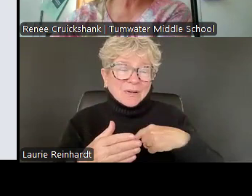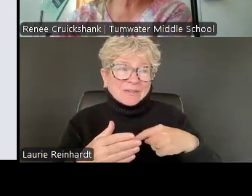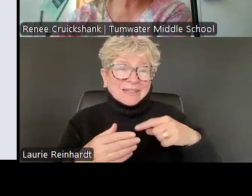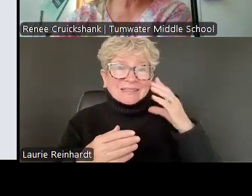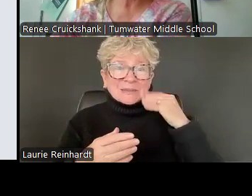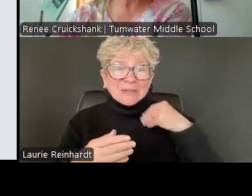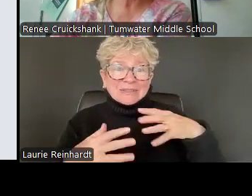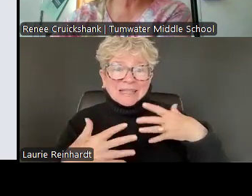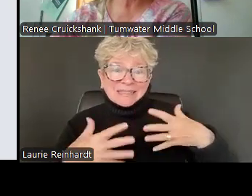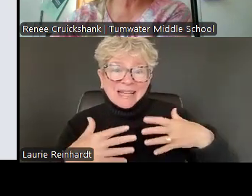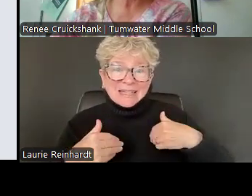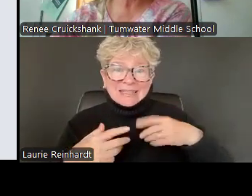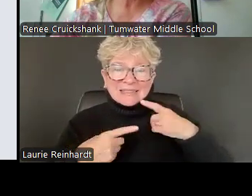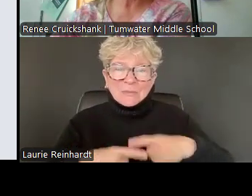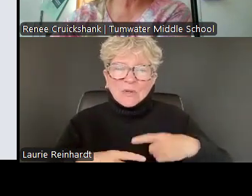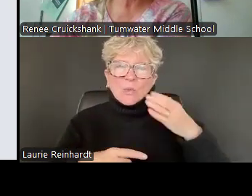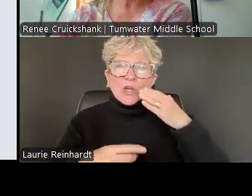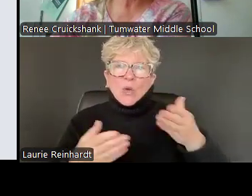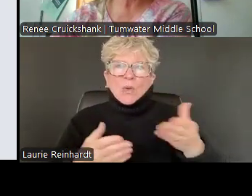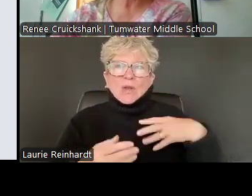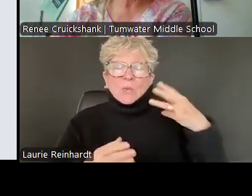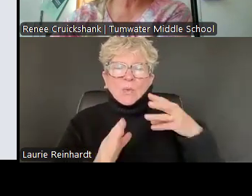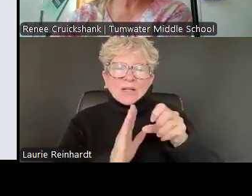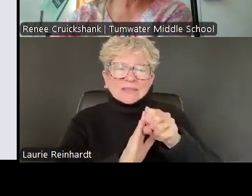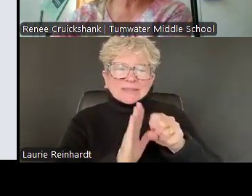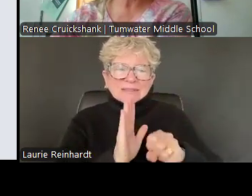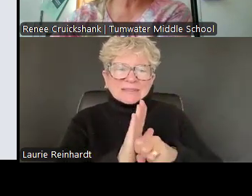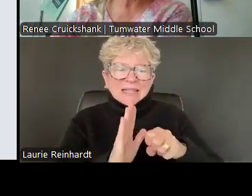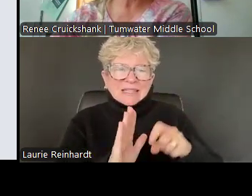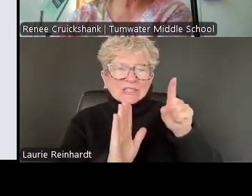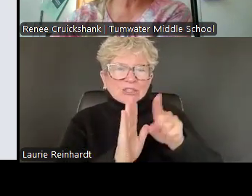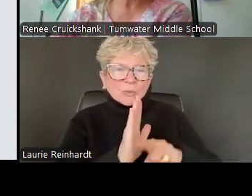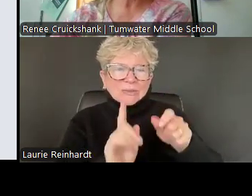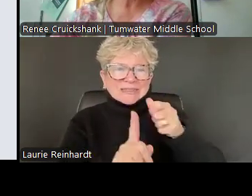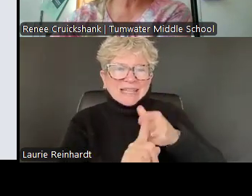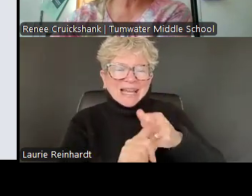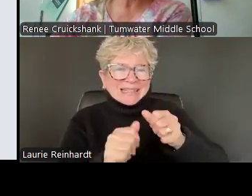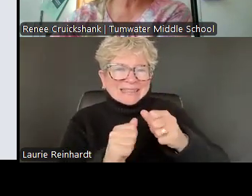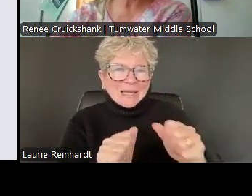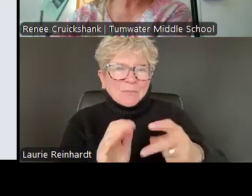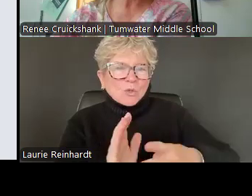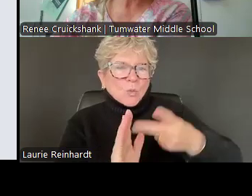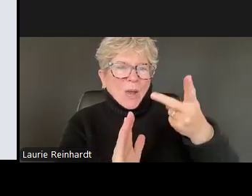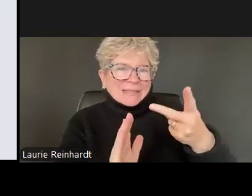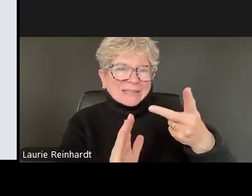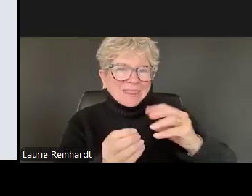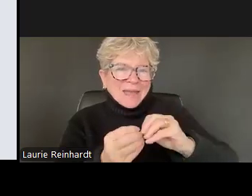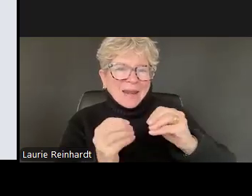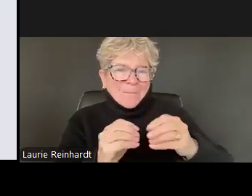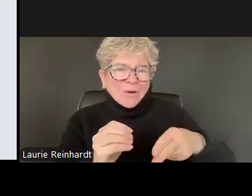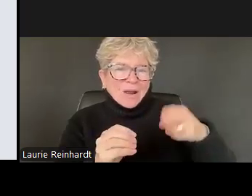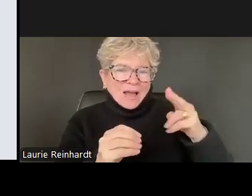We know that in Washington State, suicide attempts are twice as much as many other states. And to